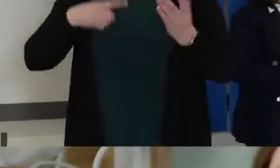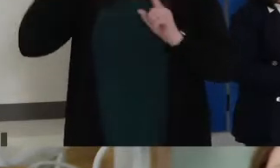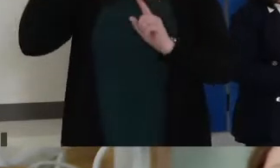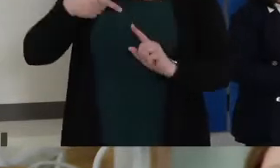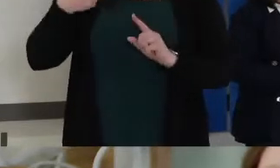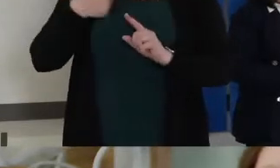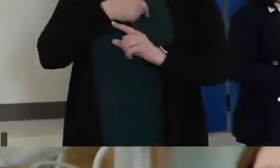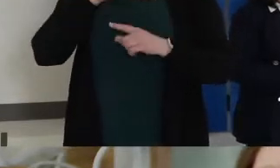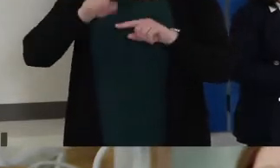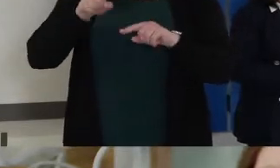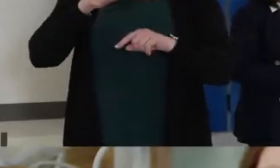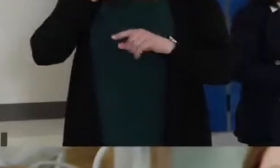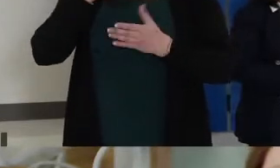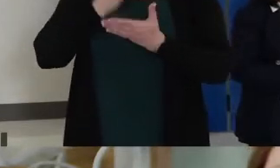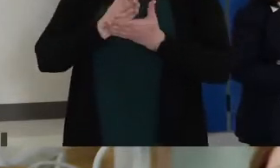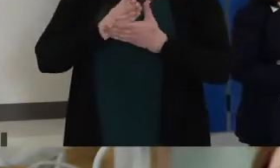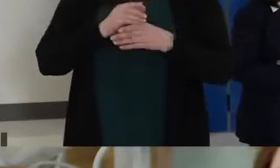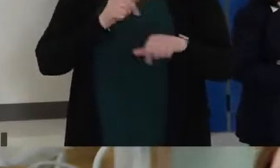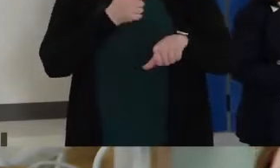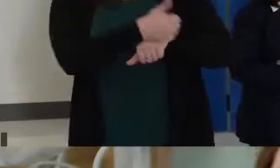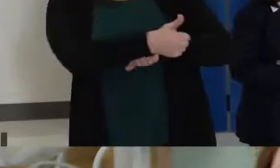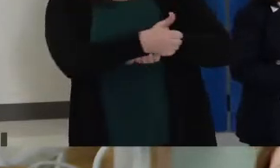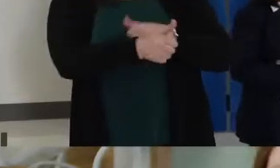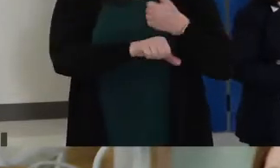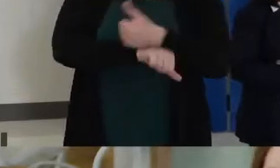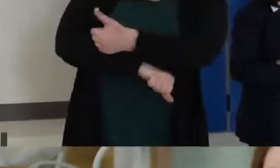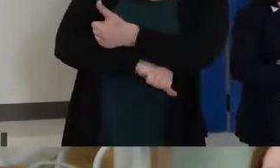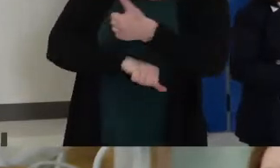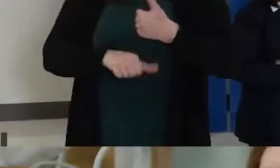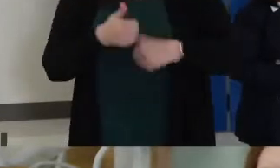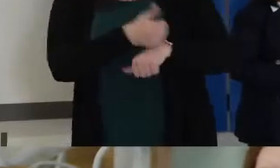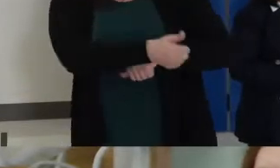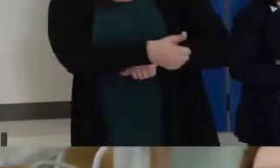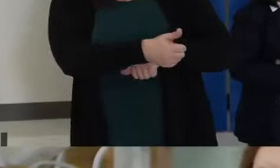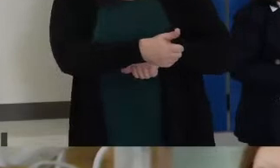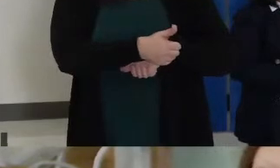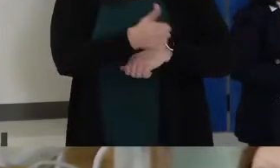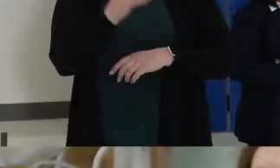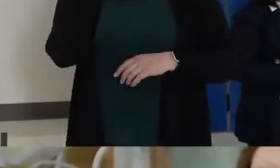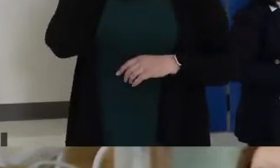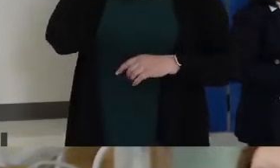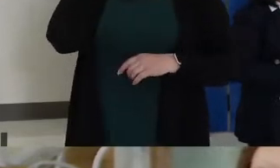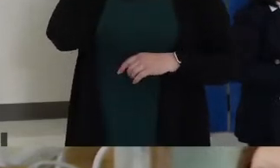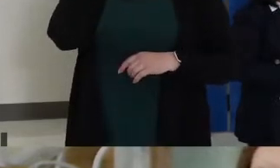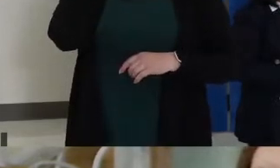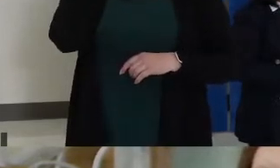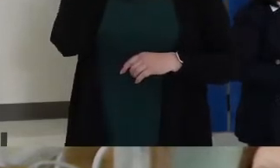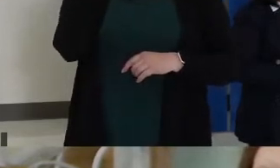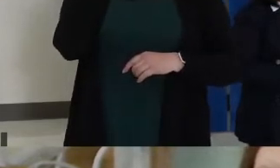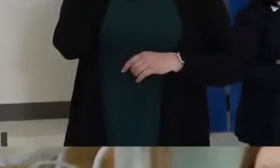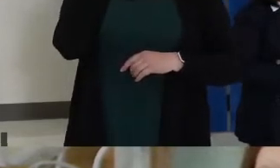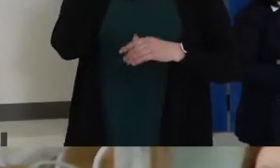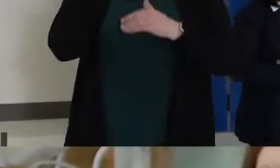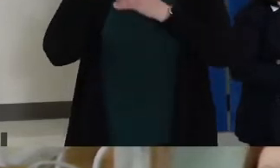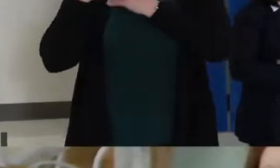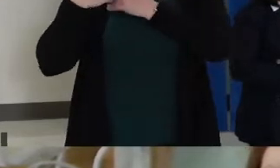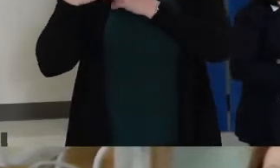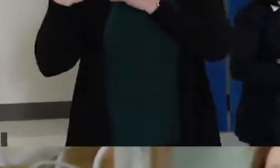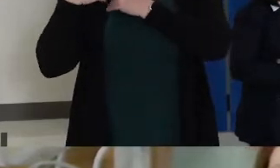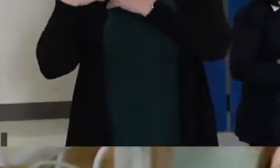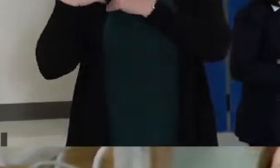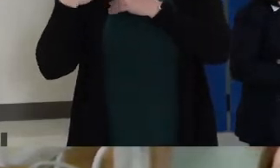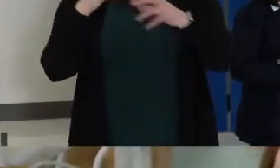got to stop pointing fingers, and we need to look in the mirror and take some responsibility. We have agency. We can shape the